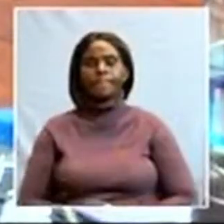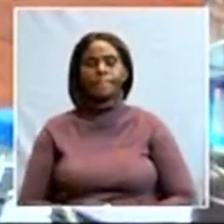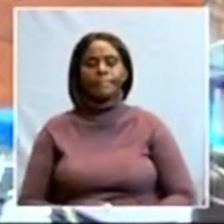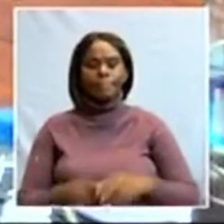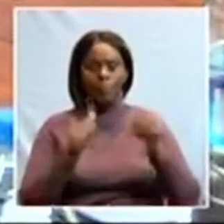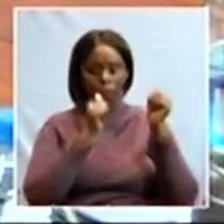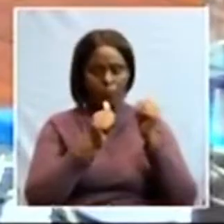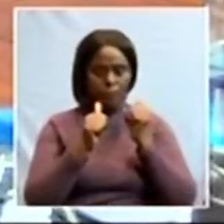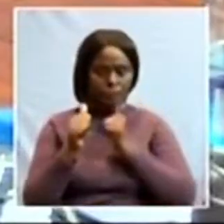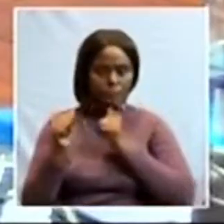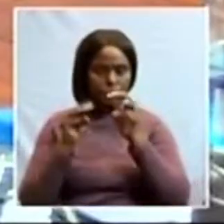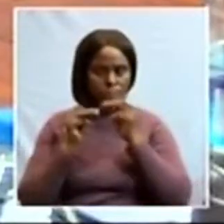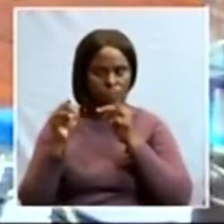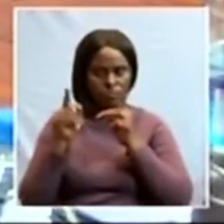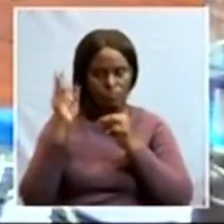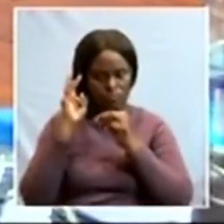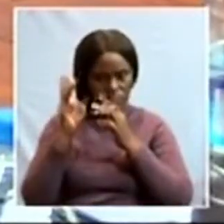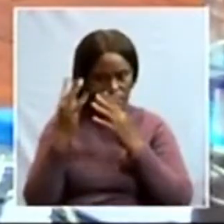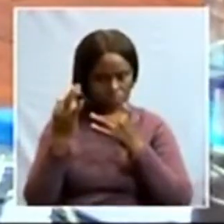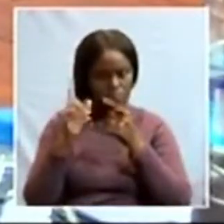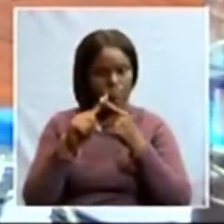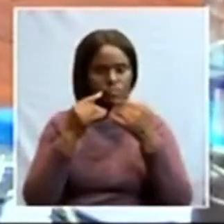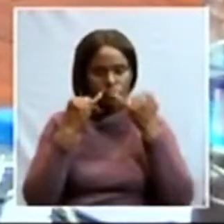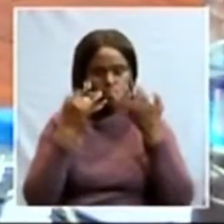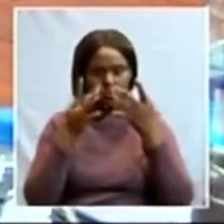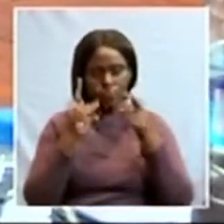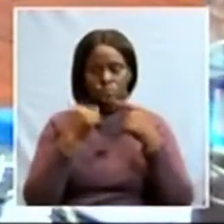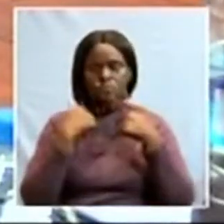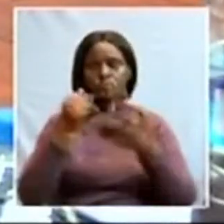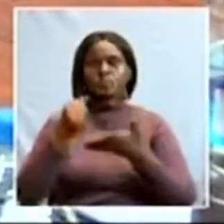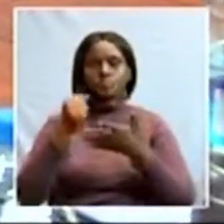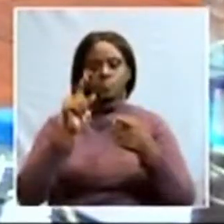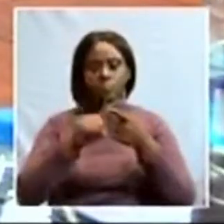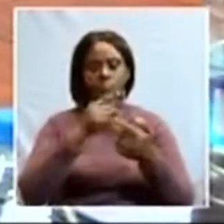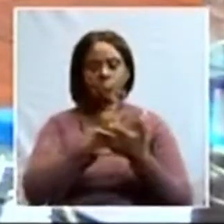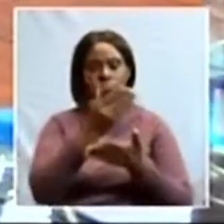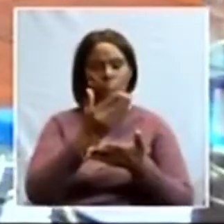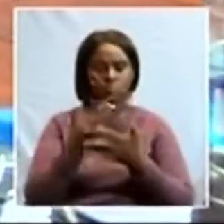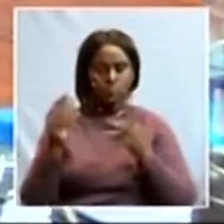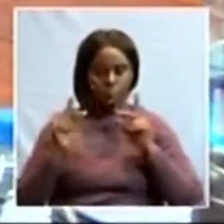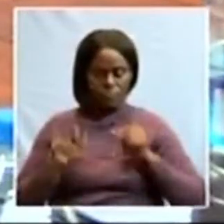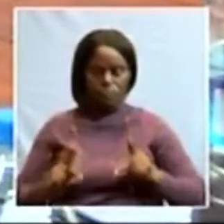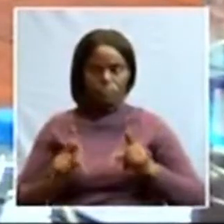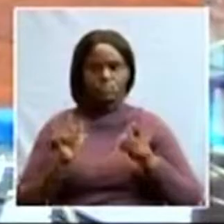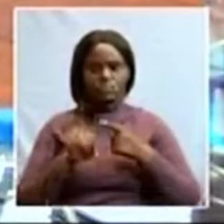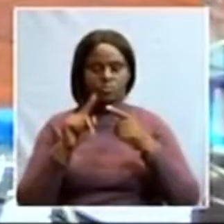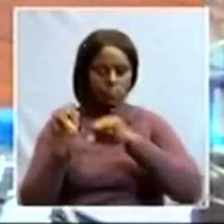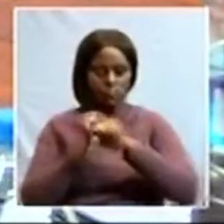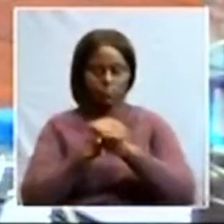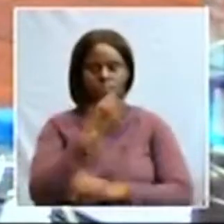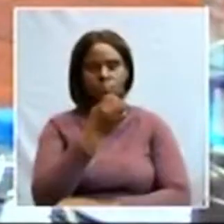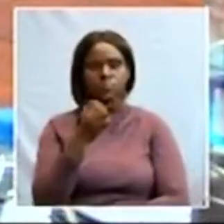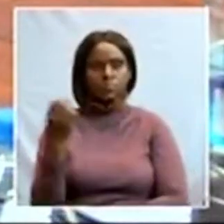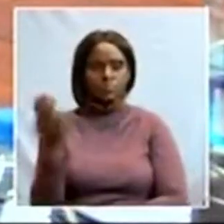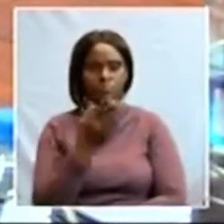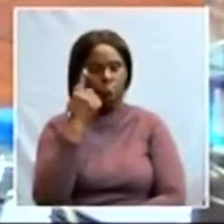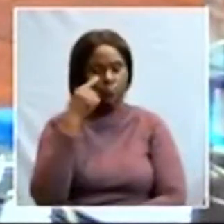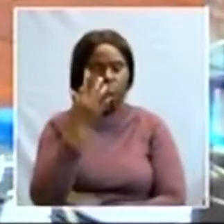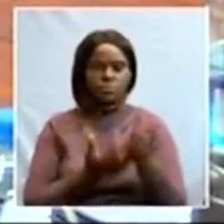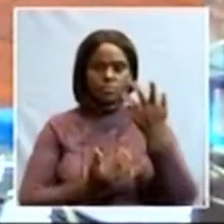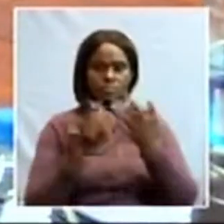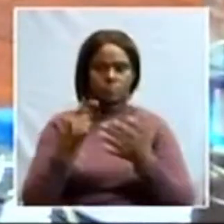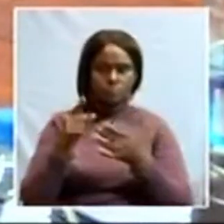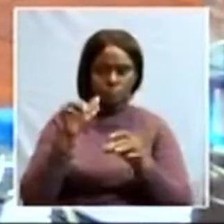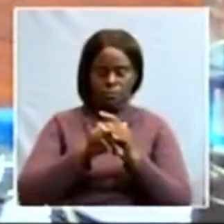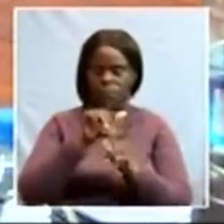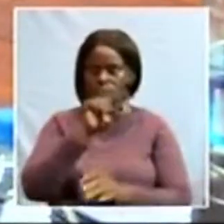Action taken. Management wishes to state that it has budgeted to procure personal protective equipment for the fire officers